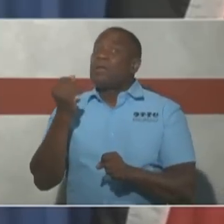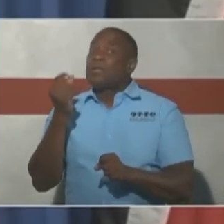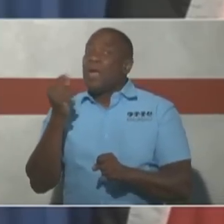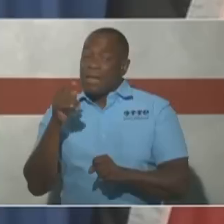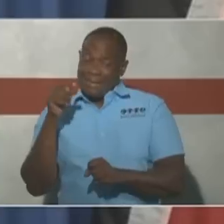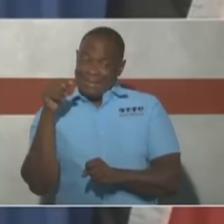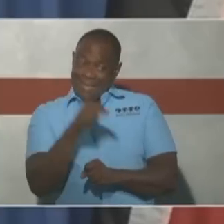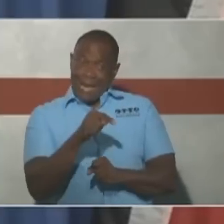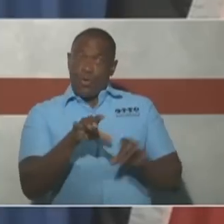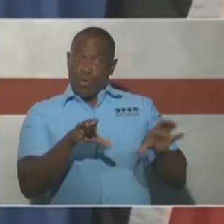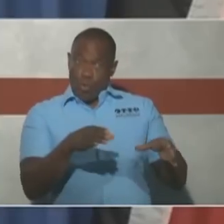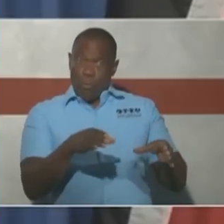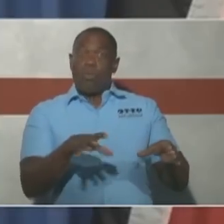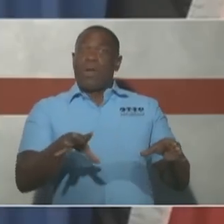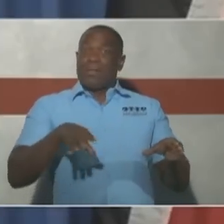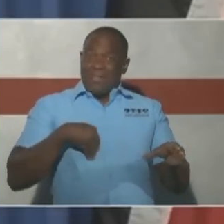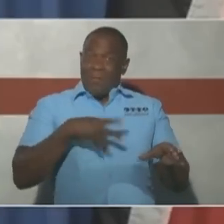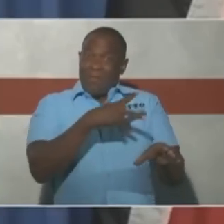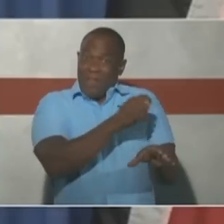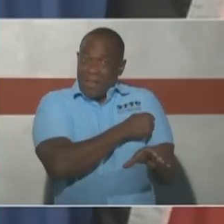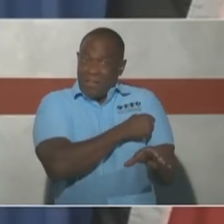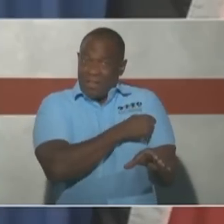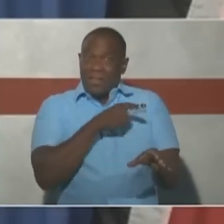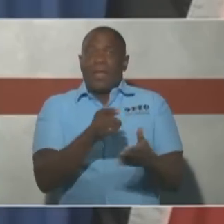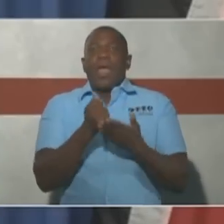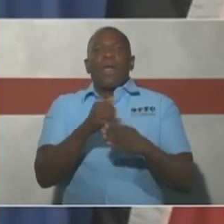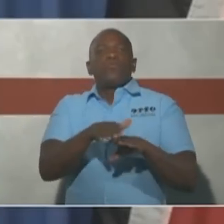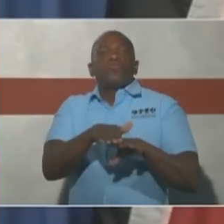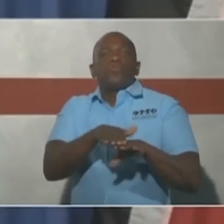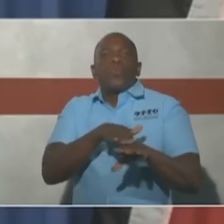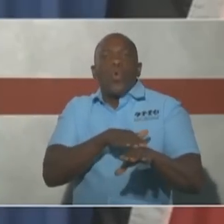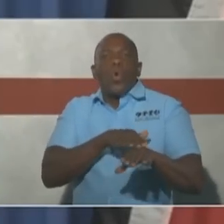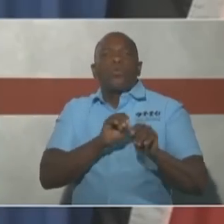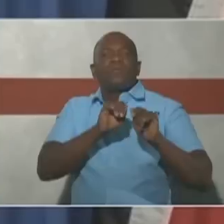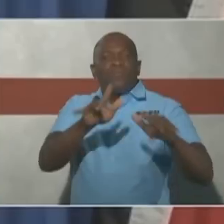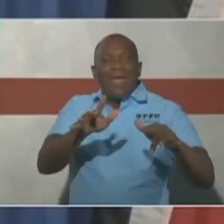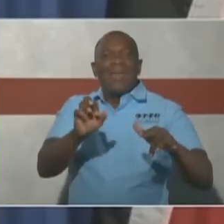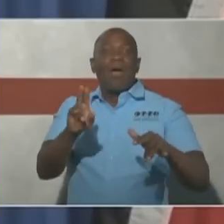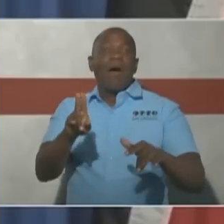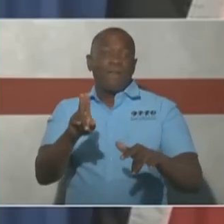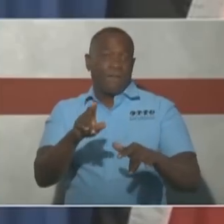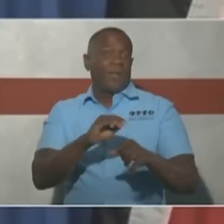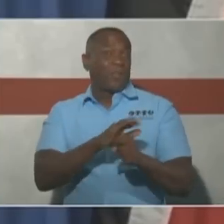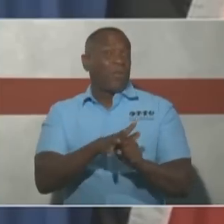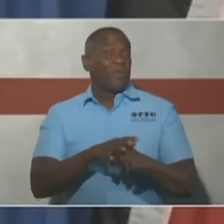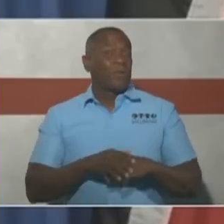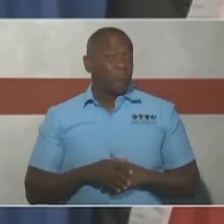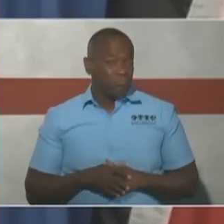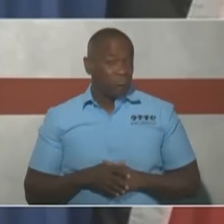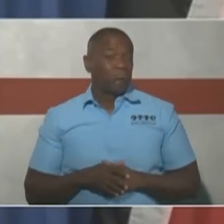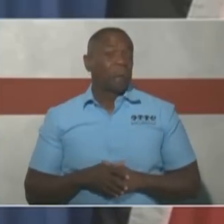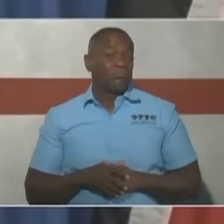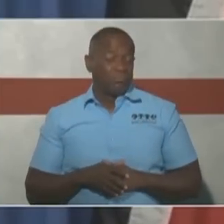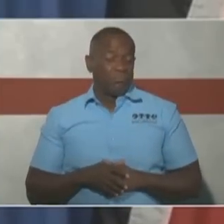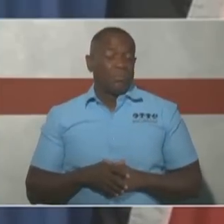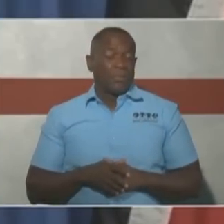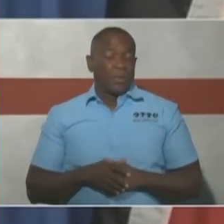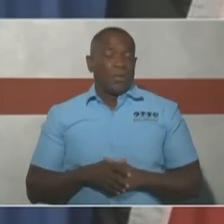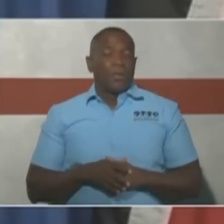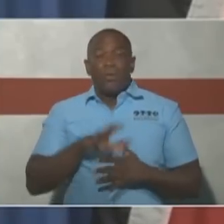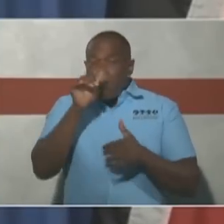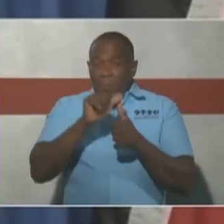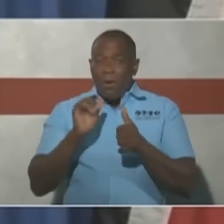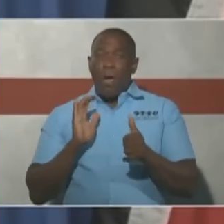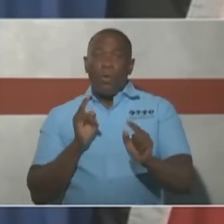And for those same people in the population that did not get vaccinated at all and who